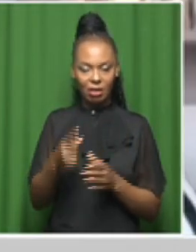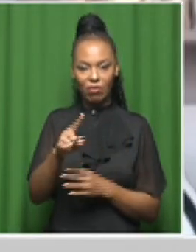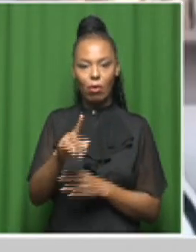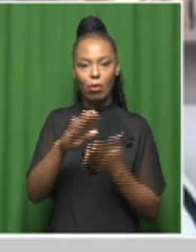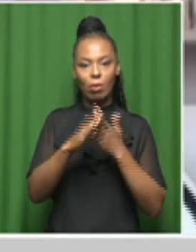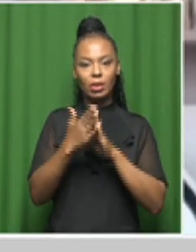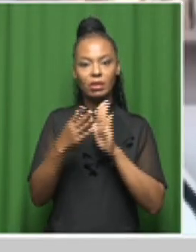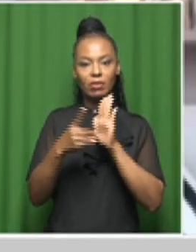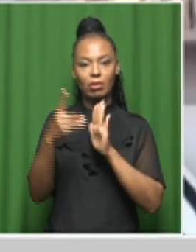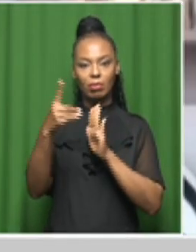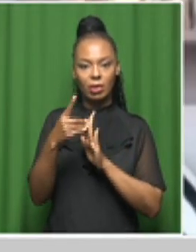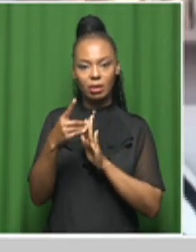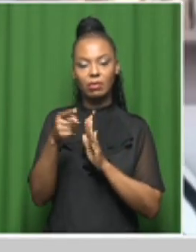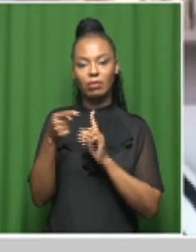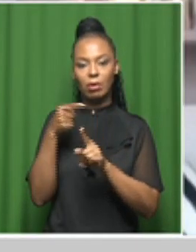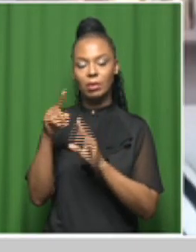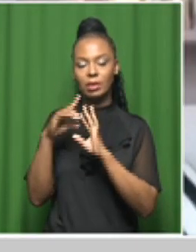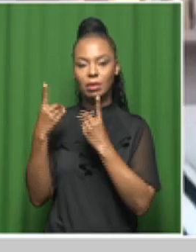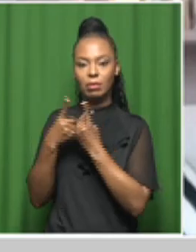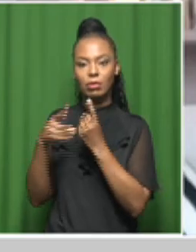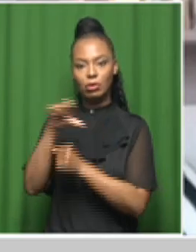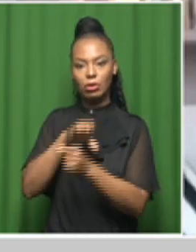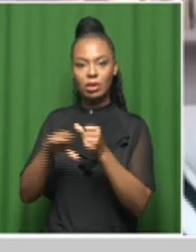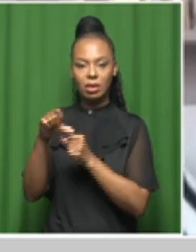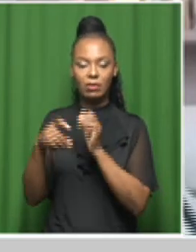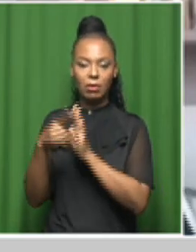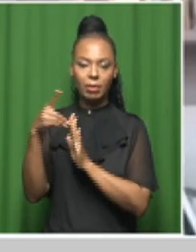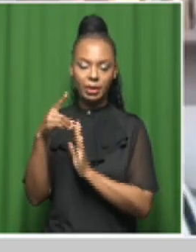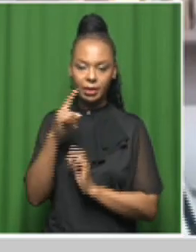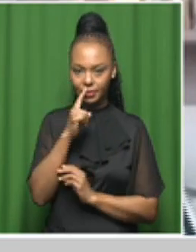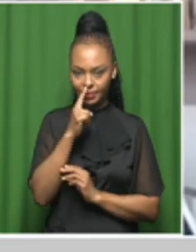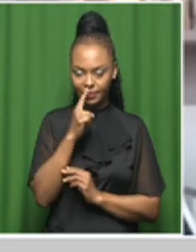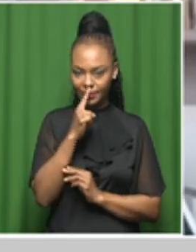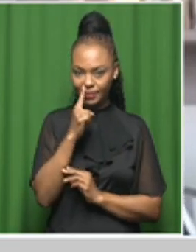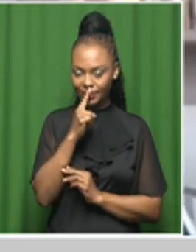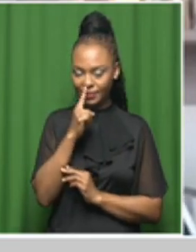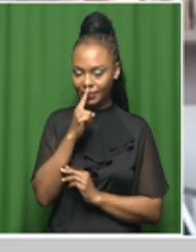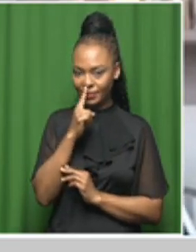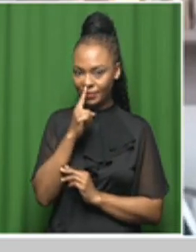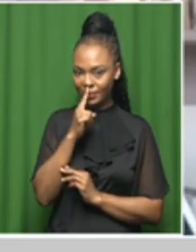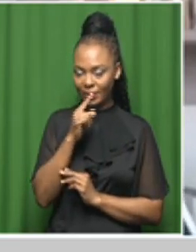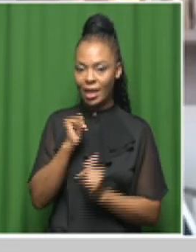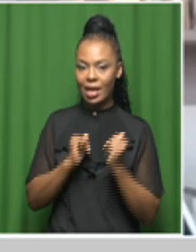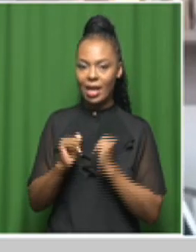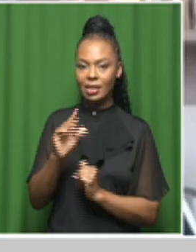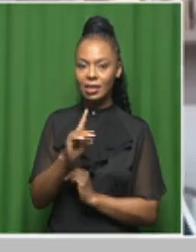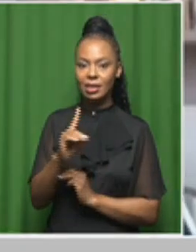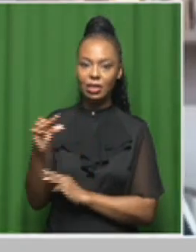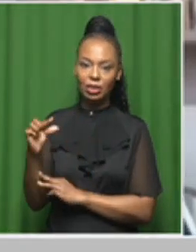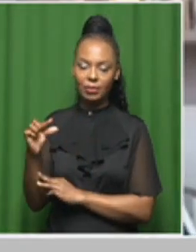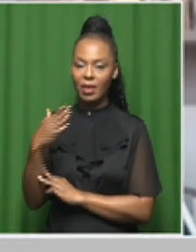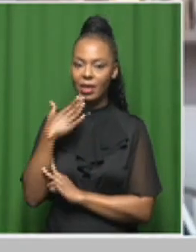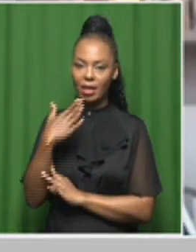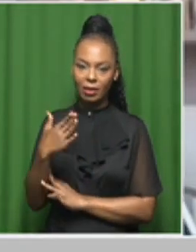the Department of Social Development. Thank you, Acting DG. Thanks very, very much for joining us here on the